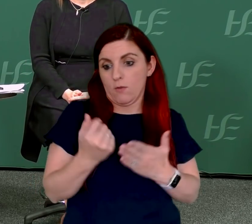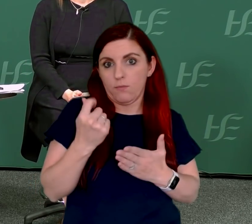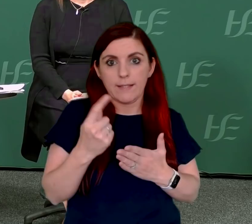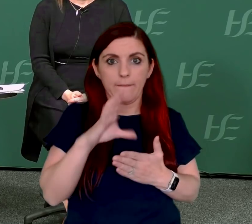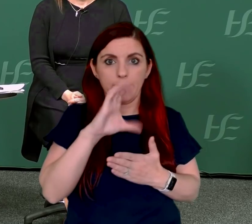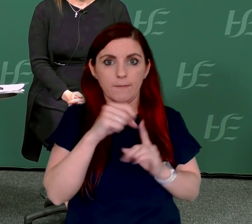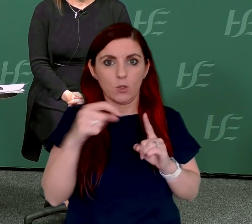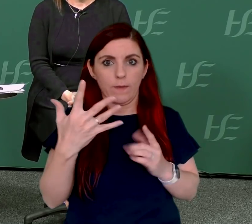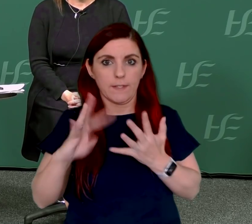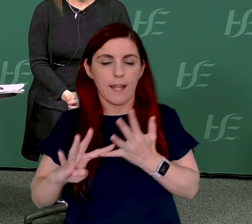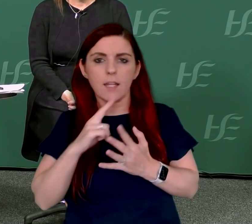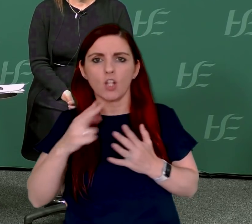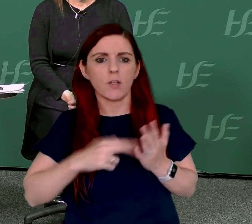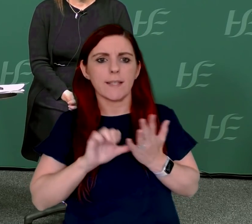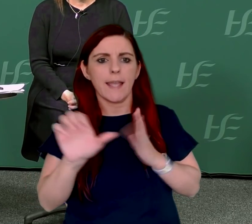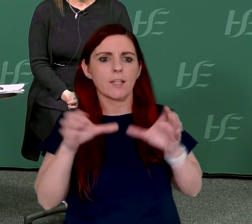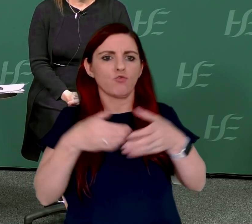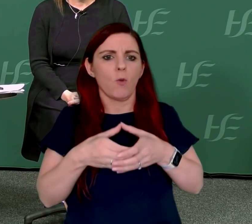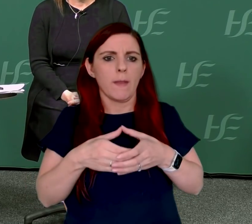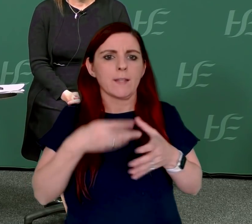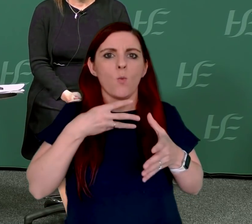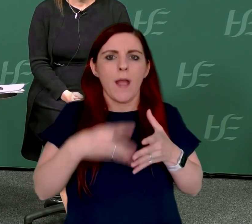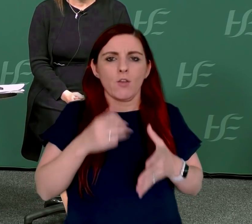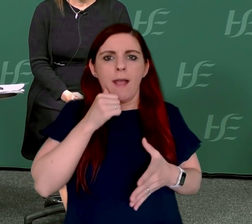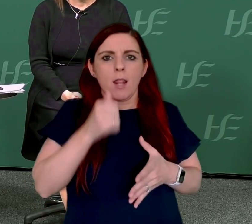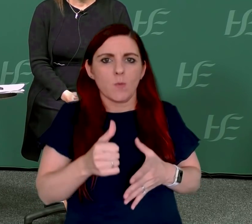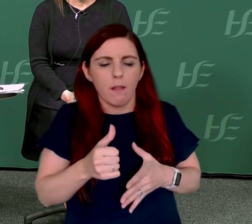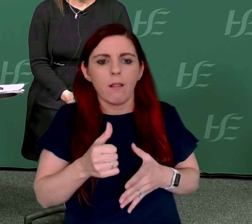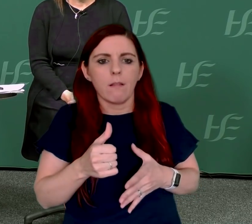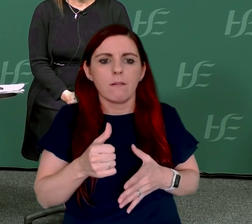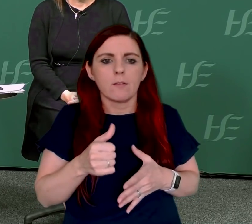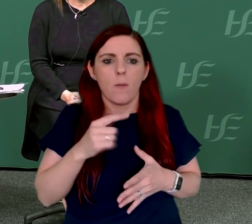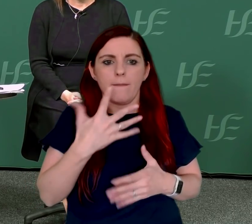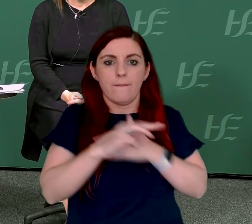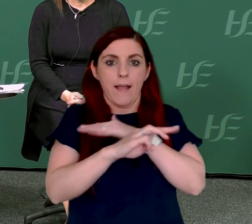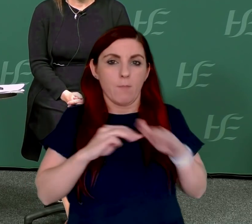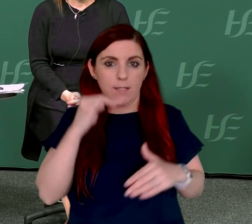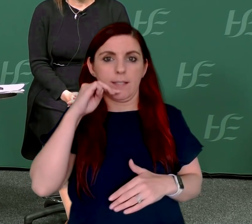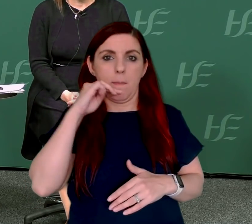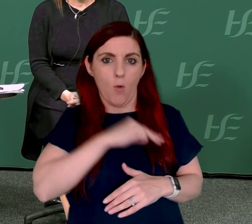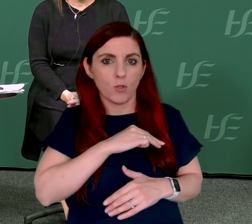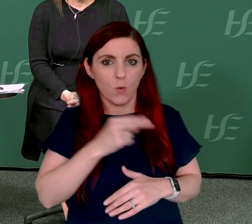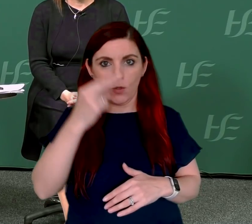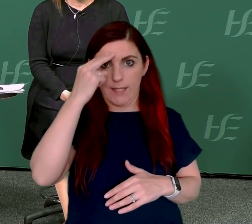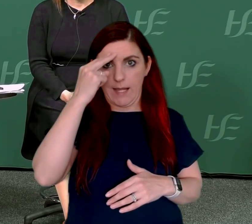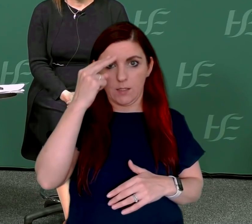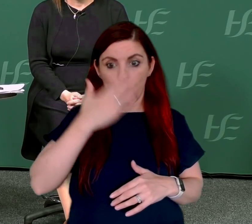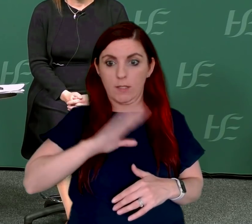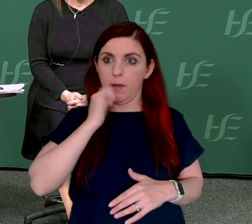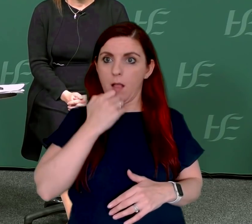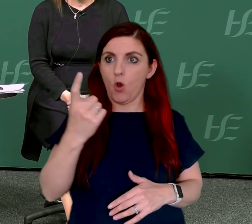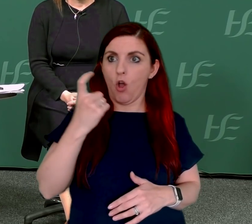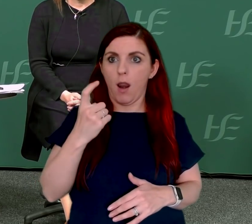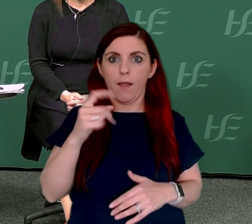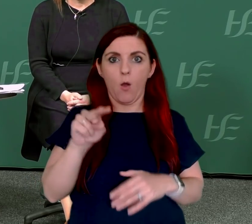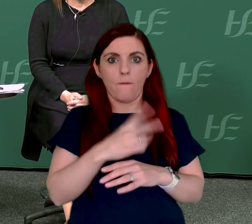it's not just your age group, it's the point of eligibility. So that 5-month thing is really important for people to understand, and we will be calling and moving